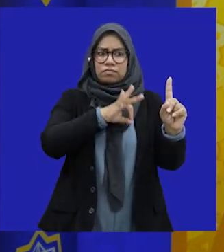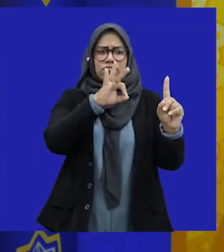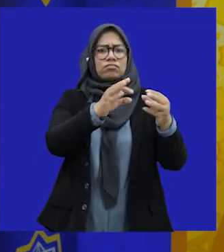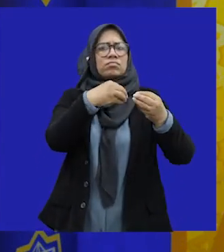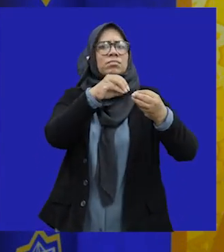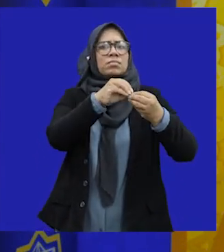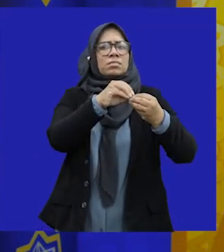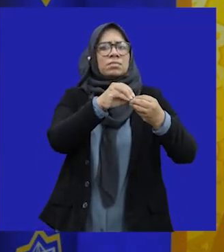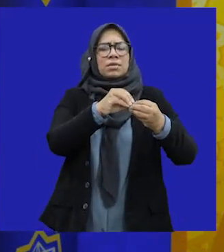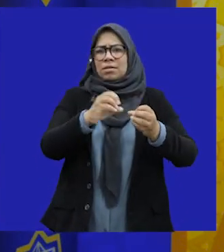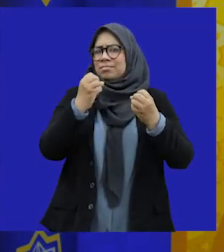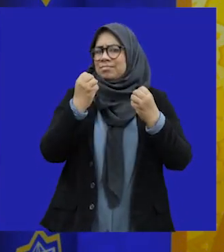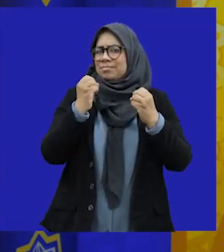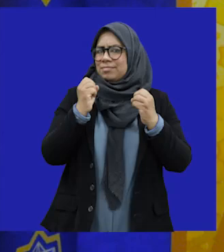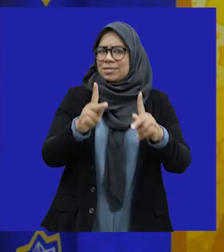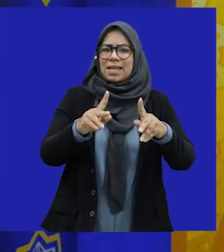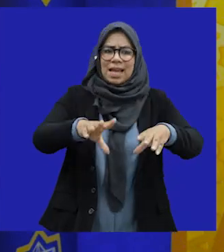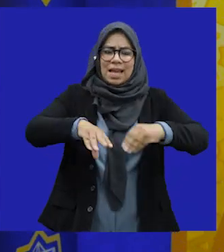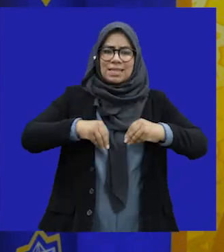will be in his credit.